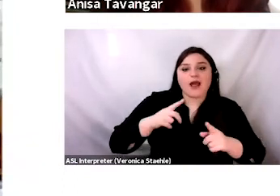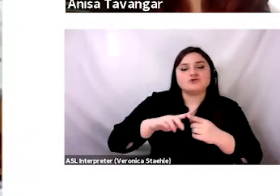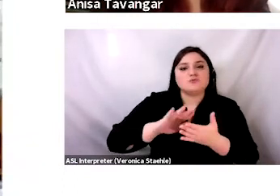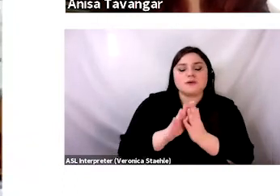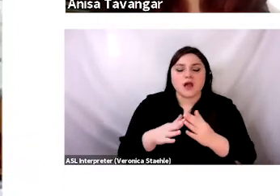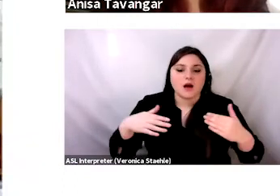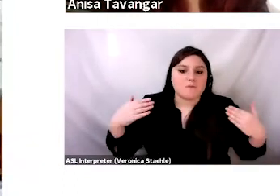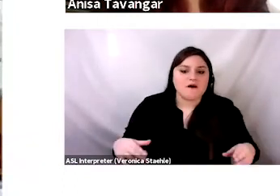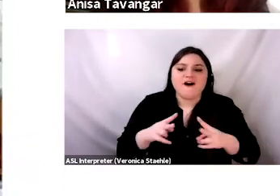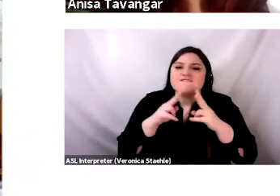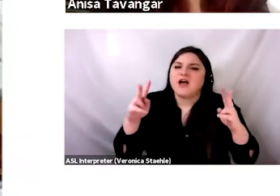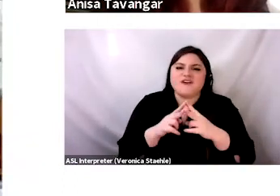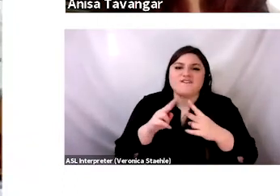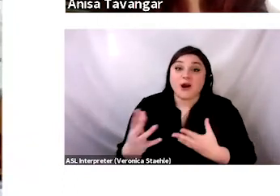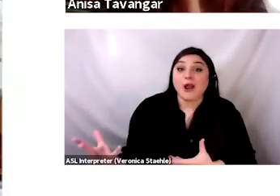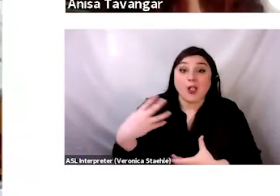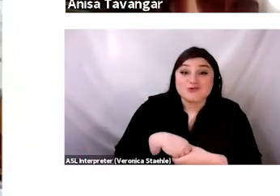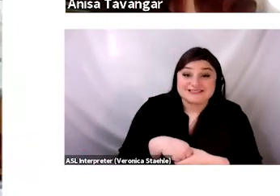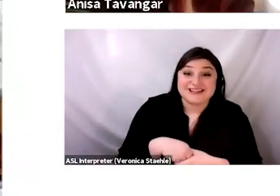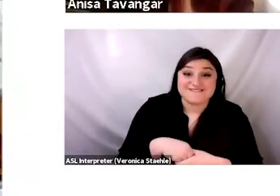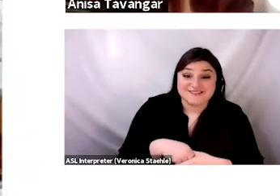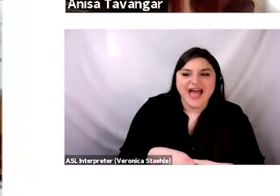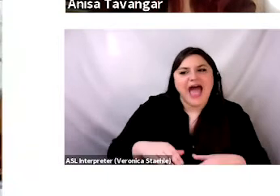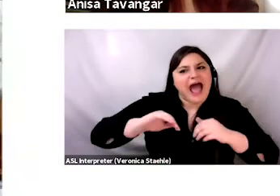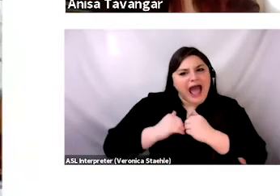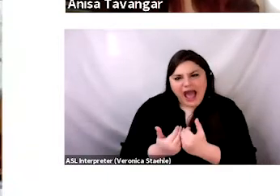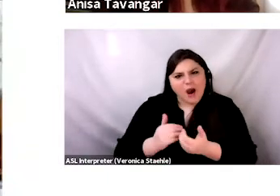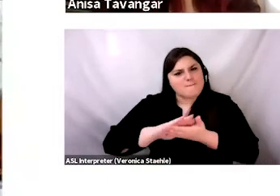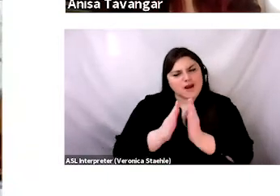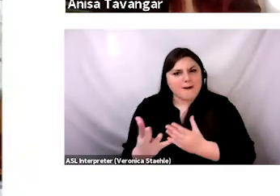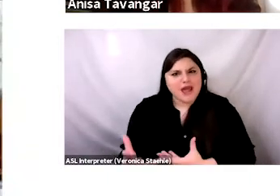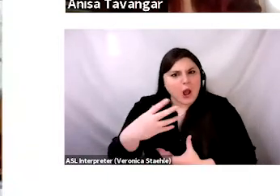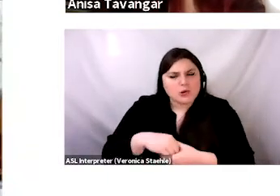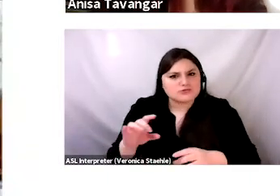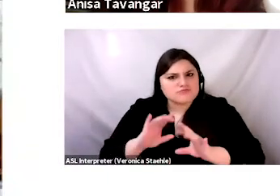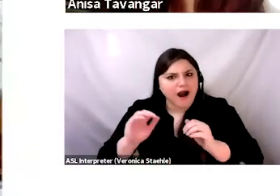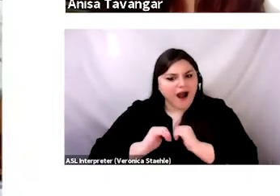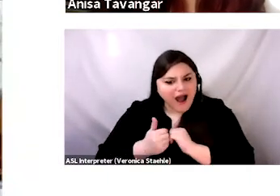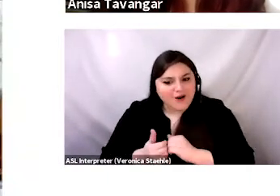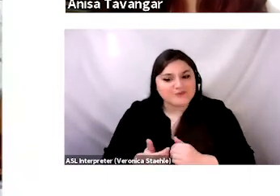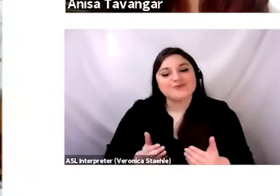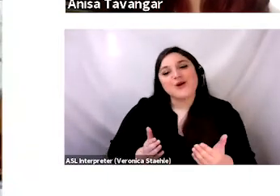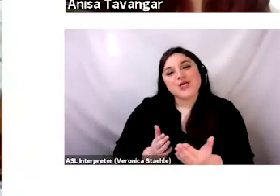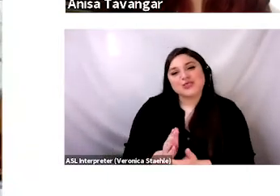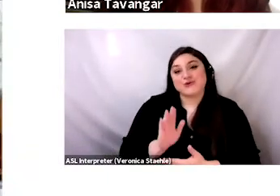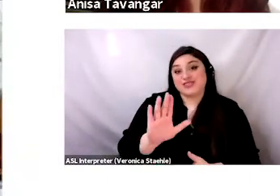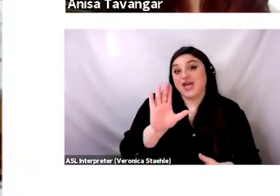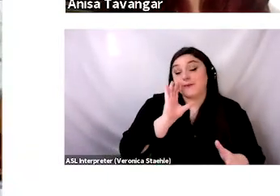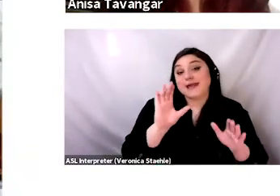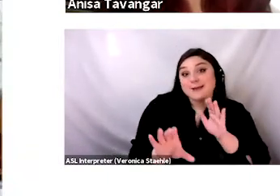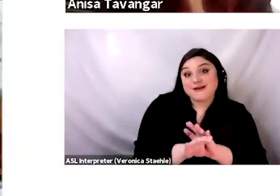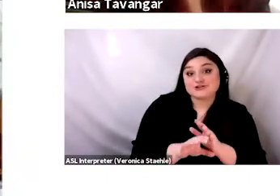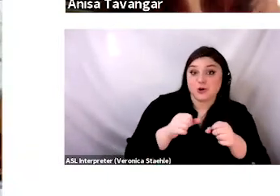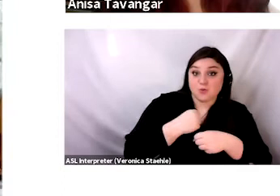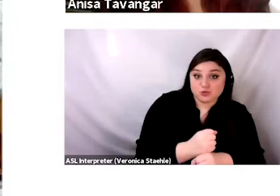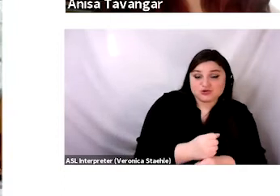inclusive. And how this brand has been able to do that is through the images that they produce, but